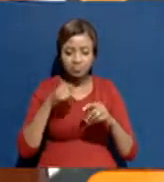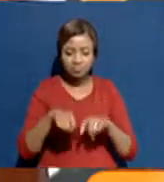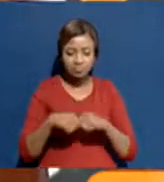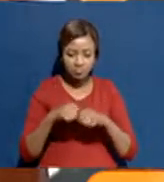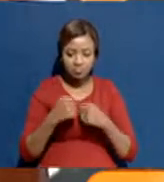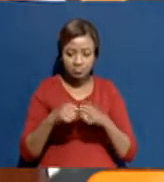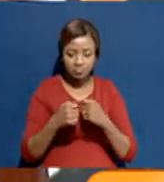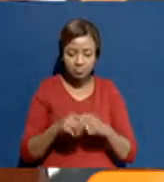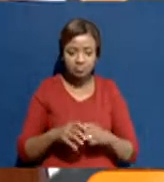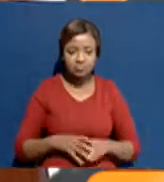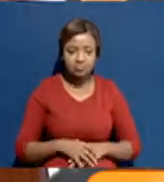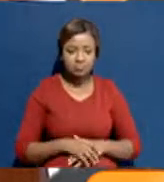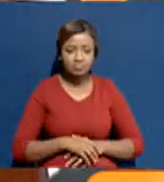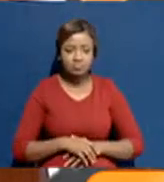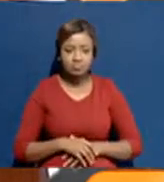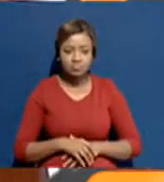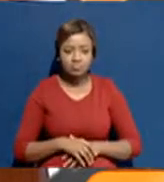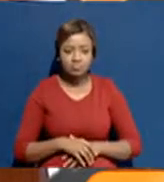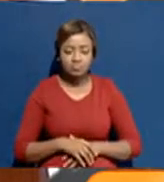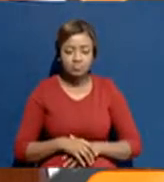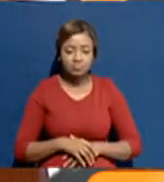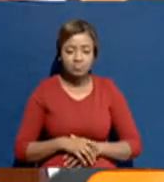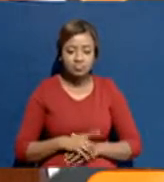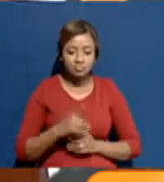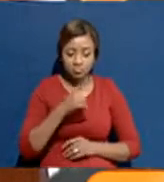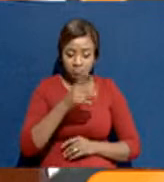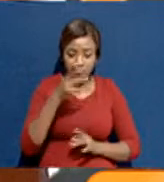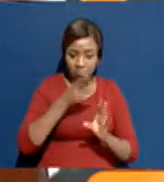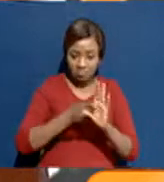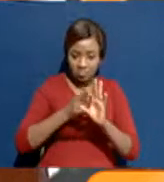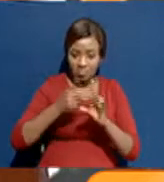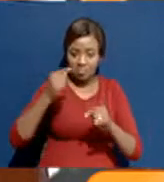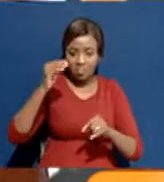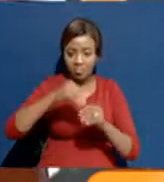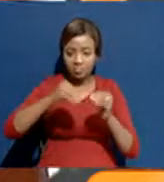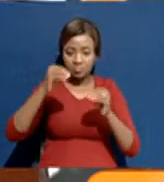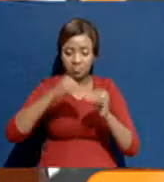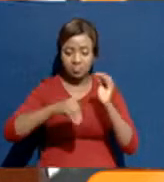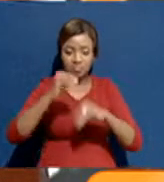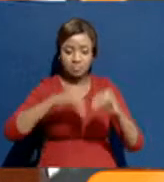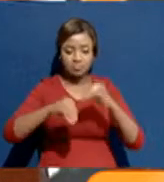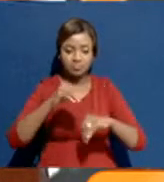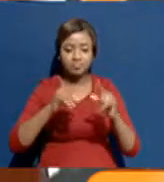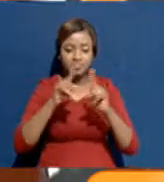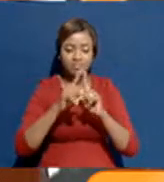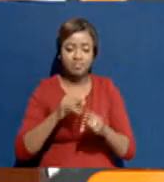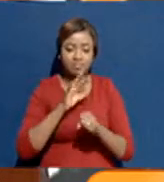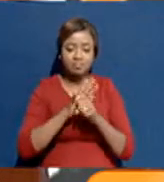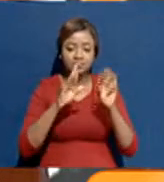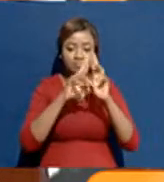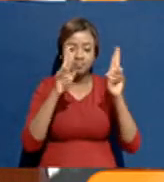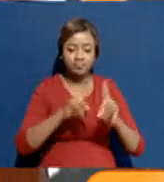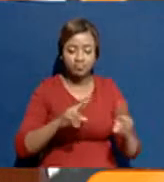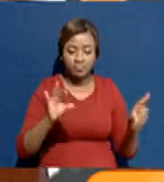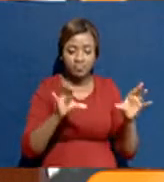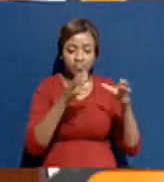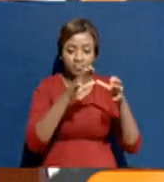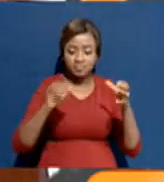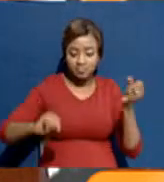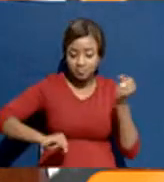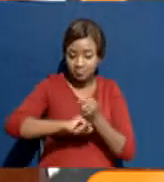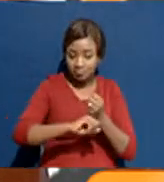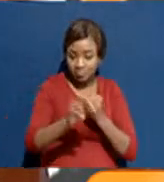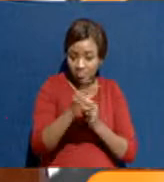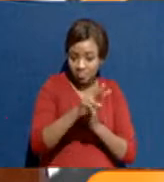who are charged in The Hague were contesting for elections. A lot of the international community were not supporting them. They were